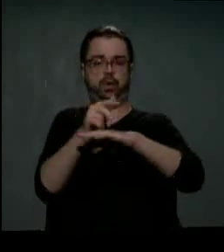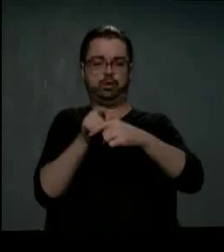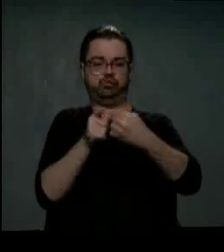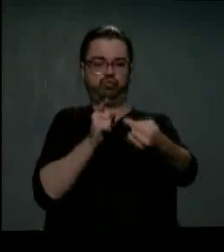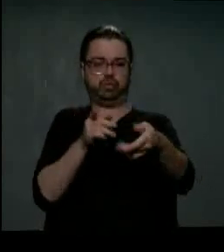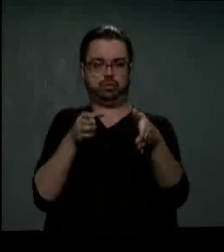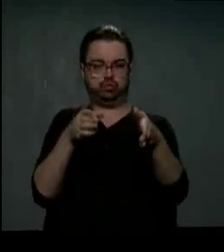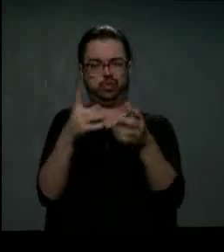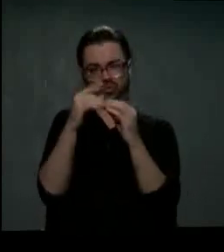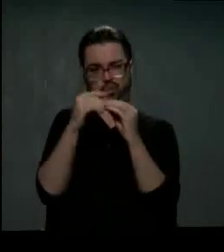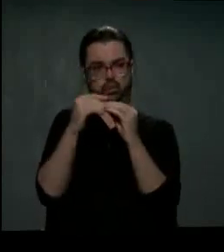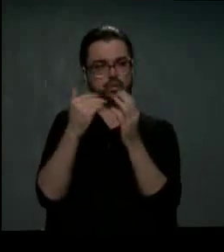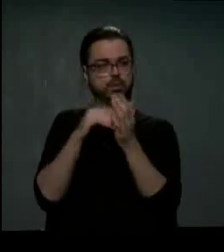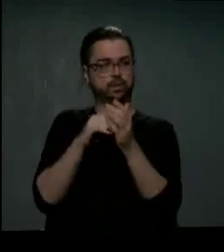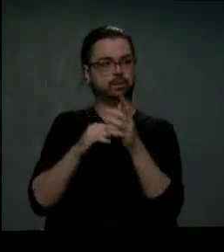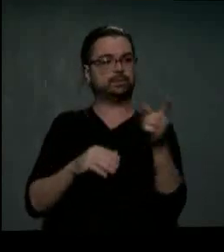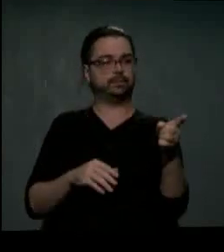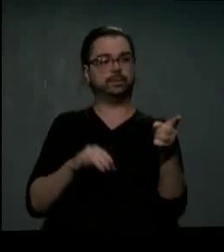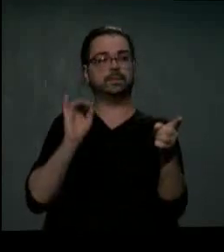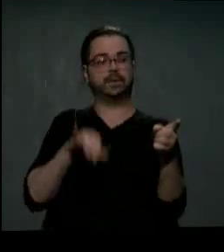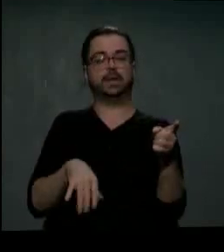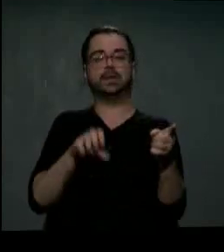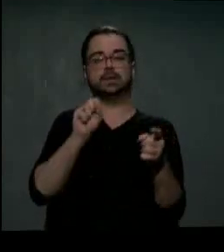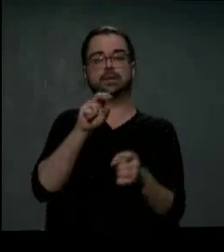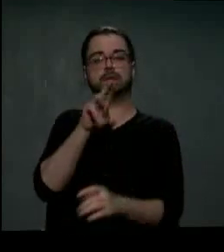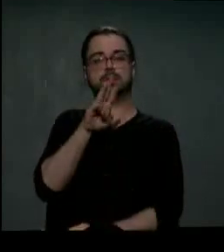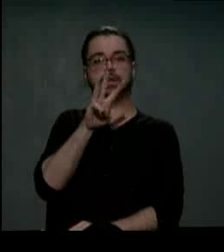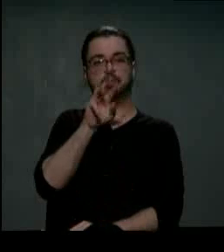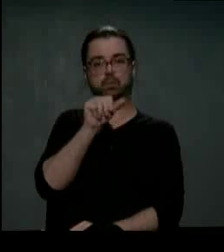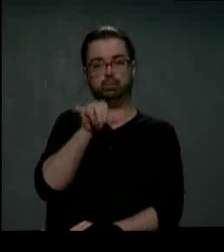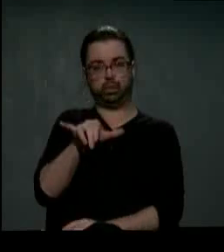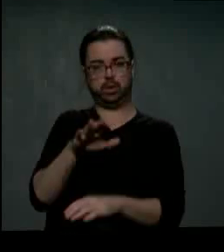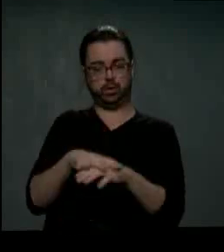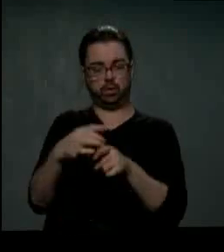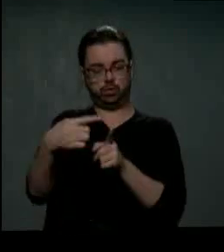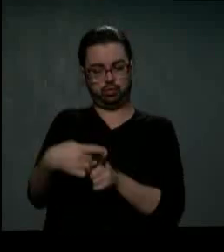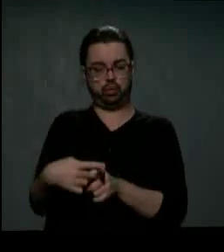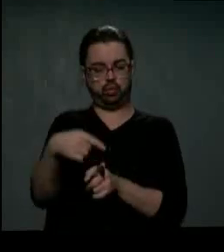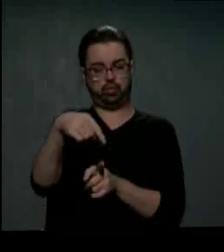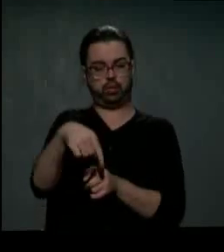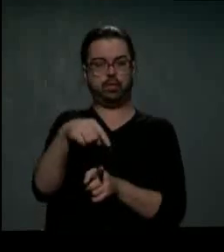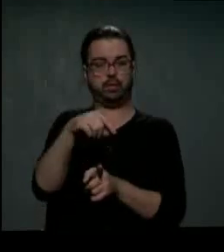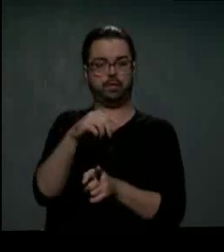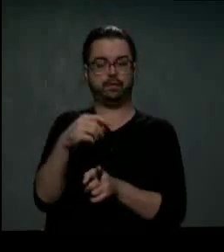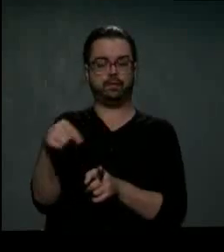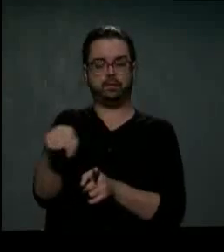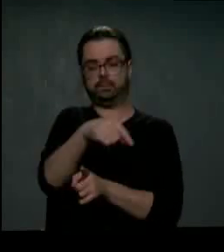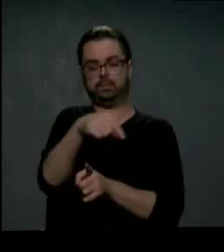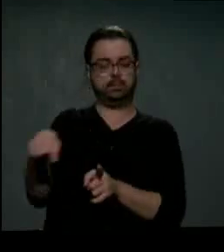One more time. This is a Subway that's actually on the corner there of Markham and Van Buren.